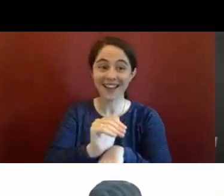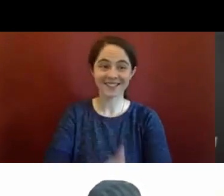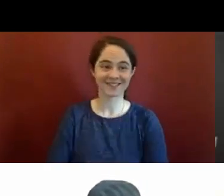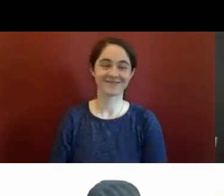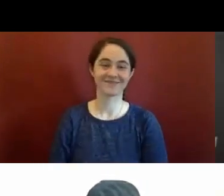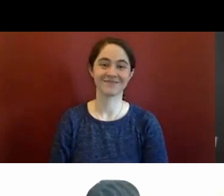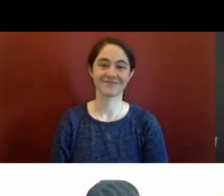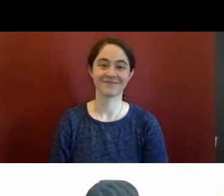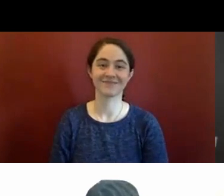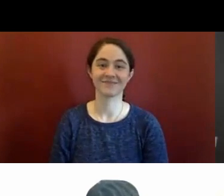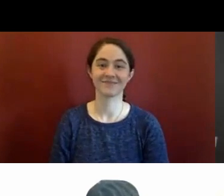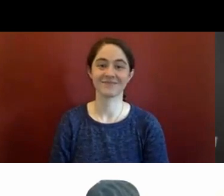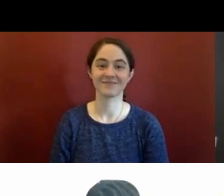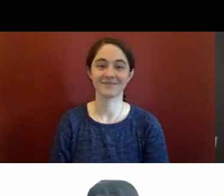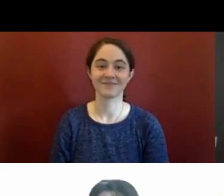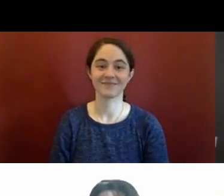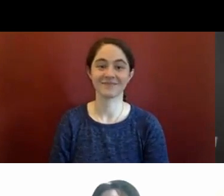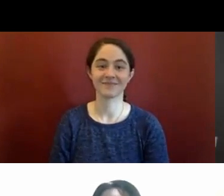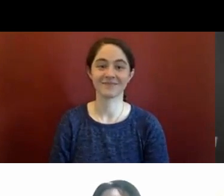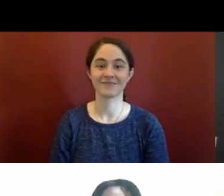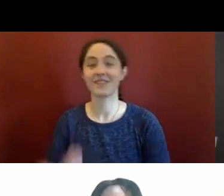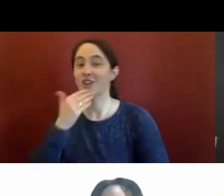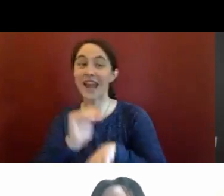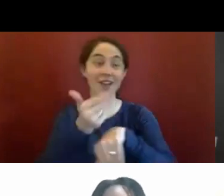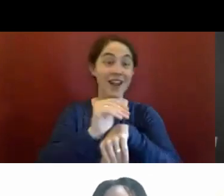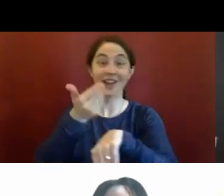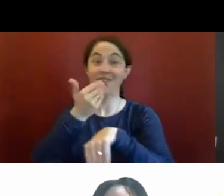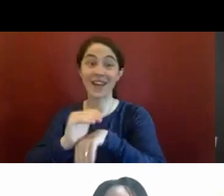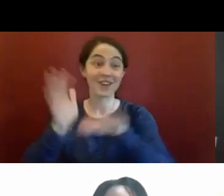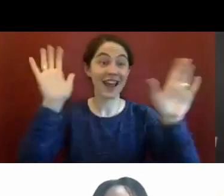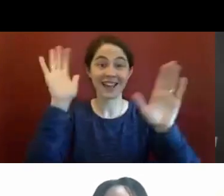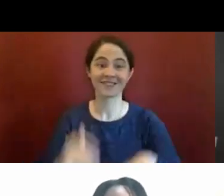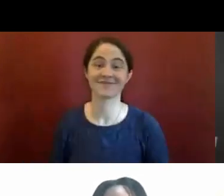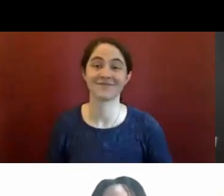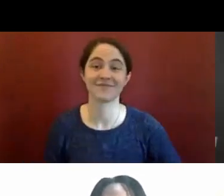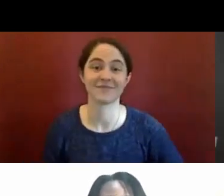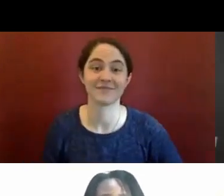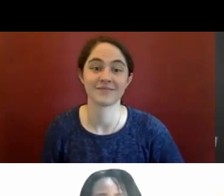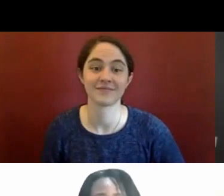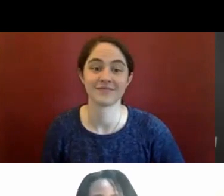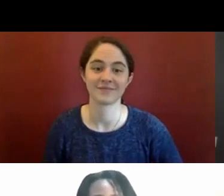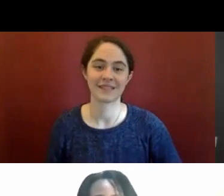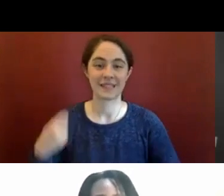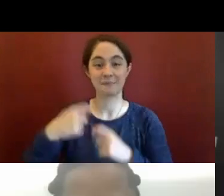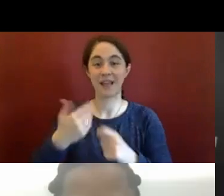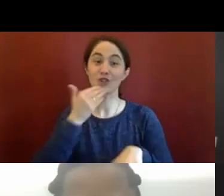All right, thank you. Good night, Thank everyone. you. Good night. Buenas noches.